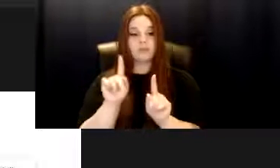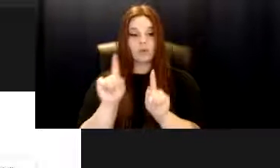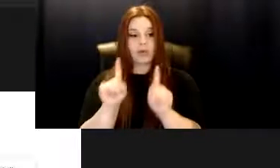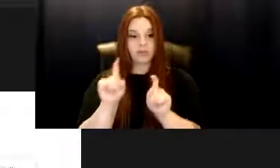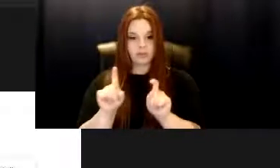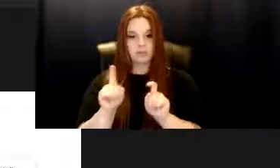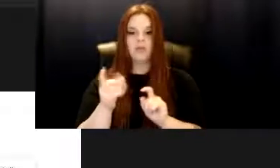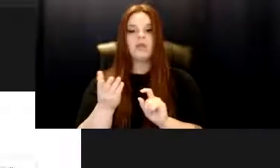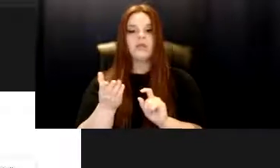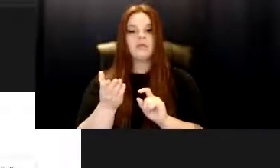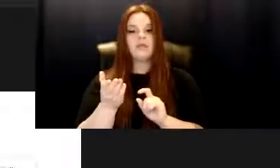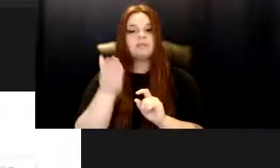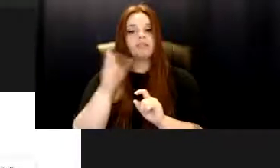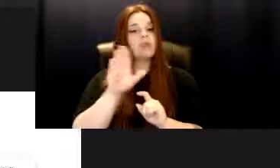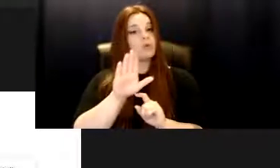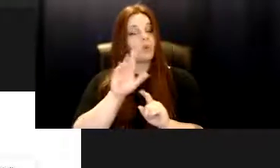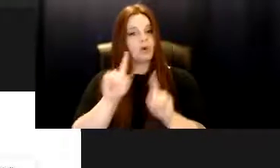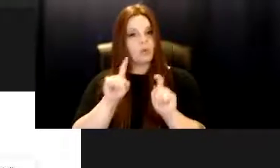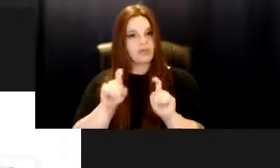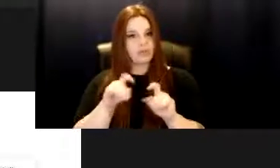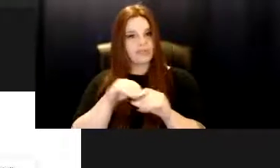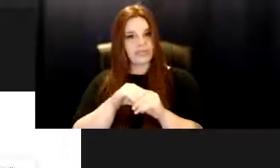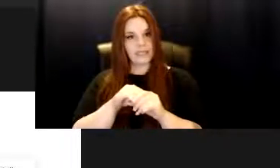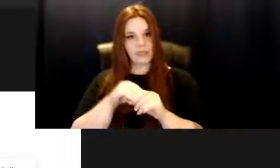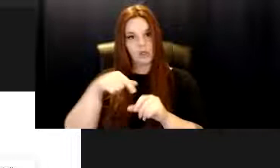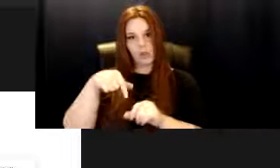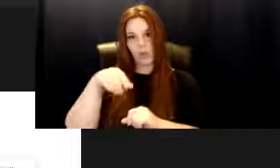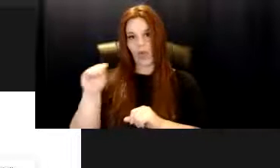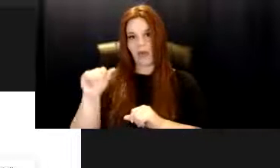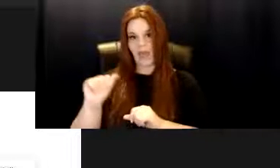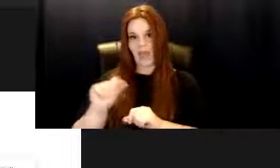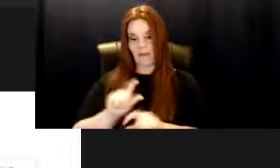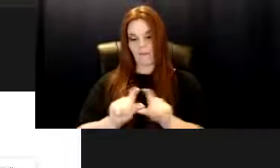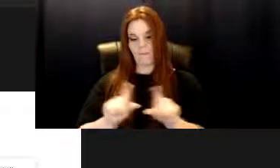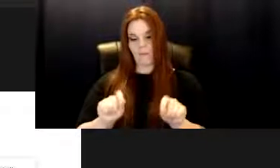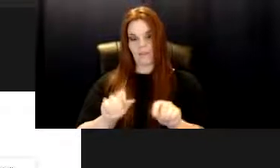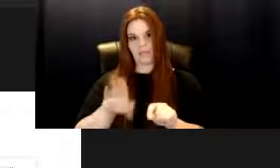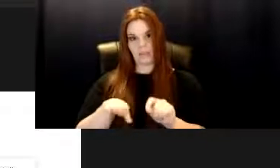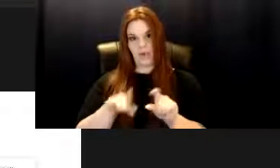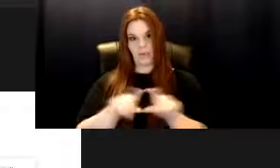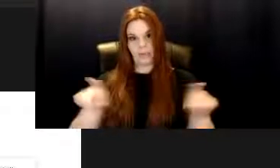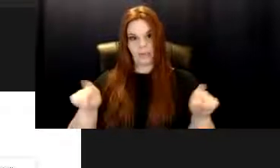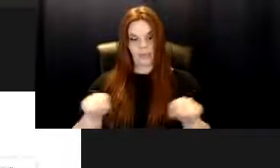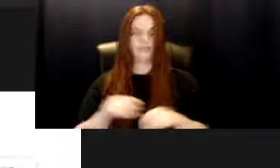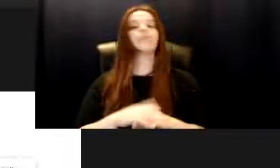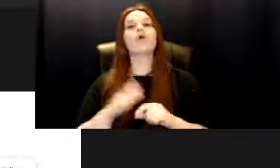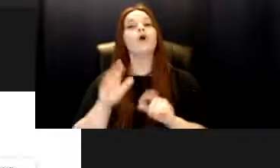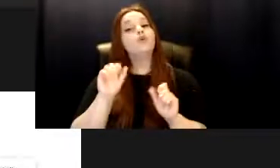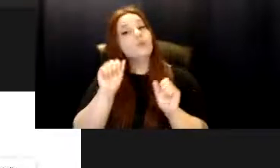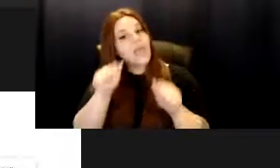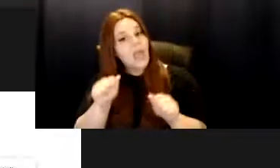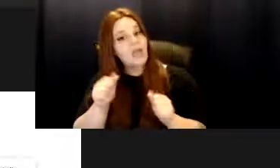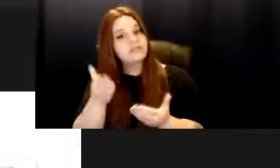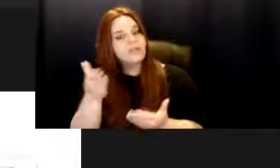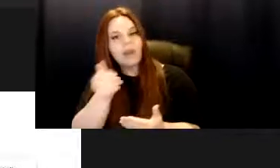Submit the questions in the Q&A, and you'll have an option to submit it anonymously.